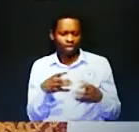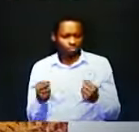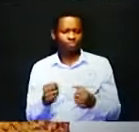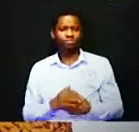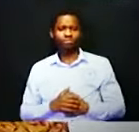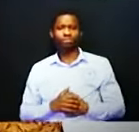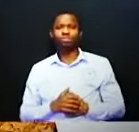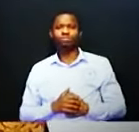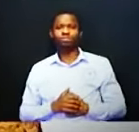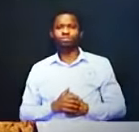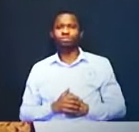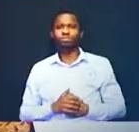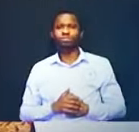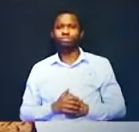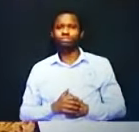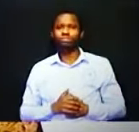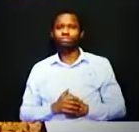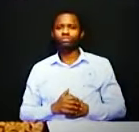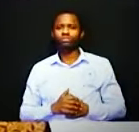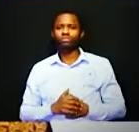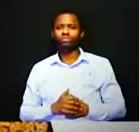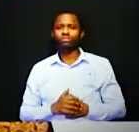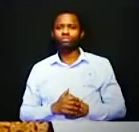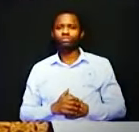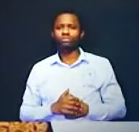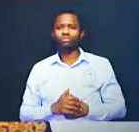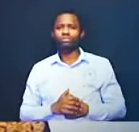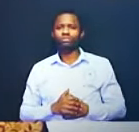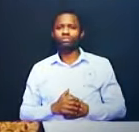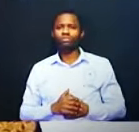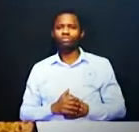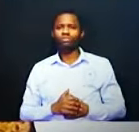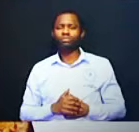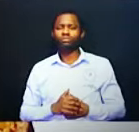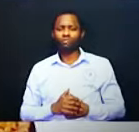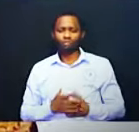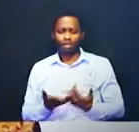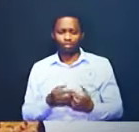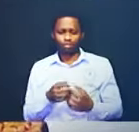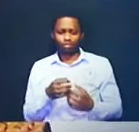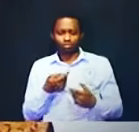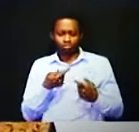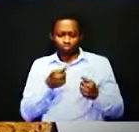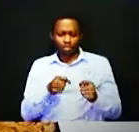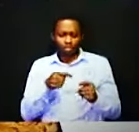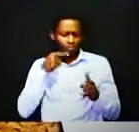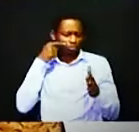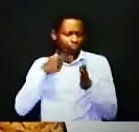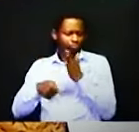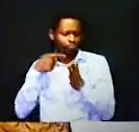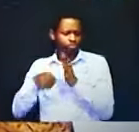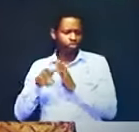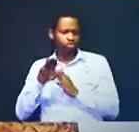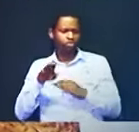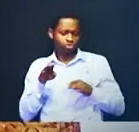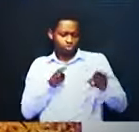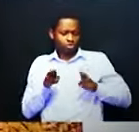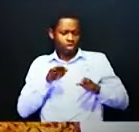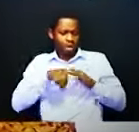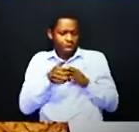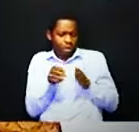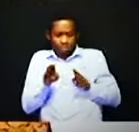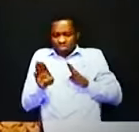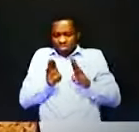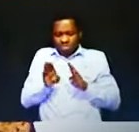so yi. Na try to hold check on your body. Hwe wa bra bo so yi oni pedua no